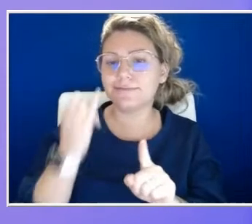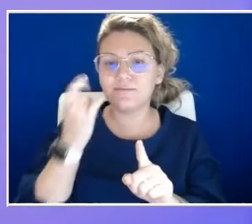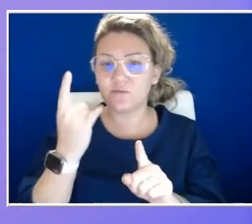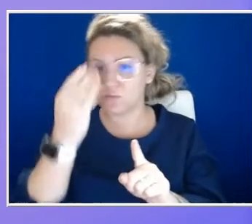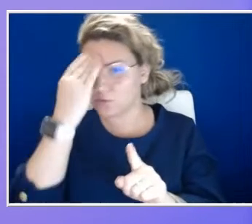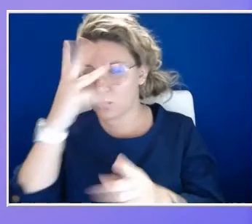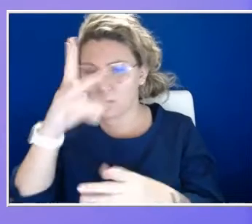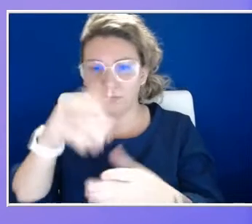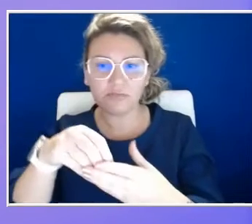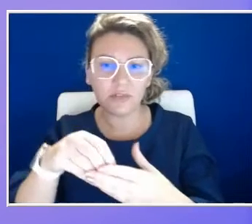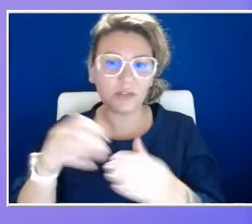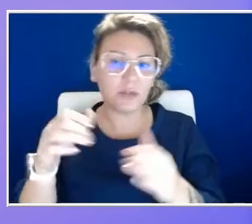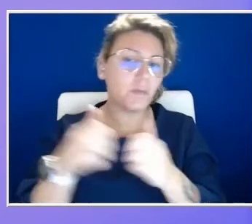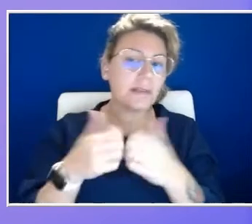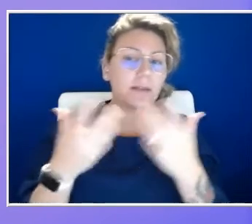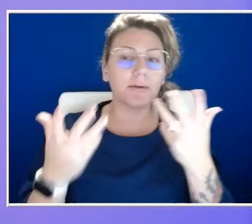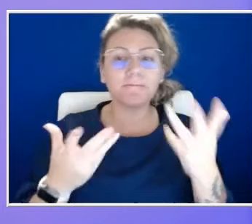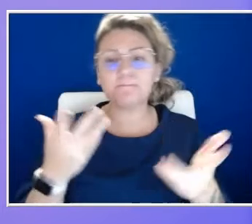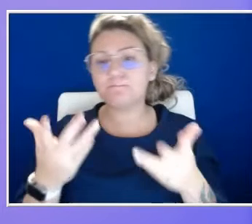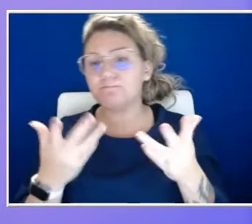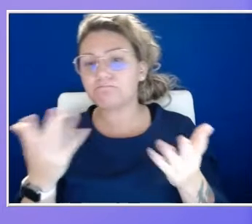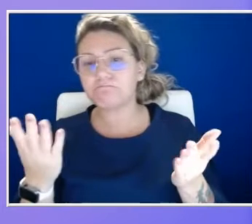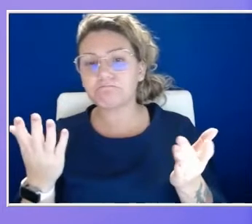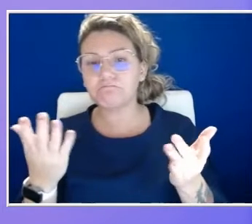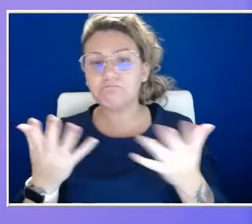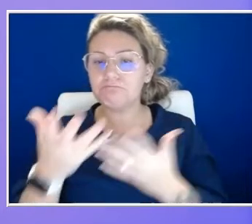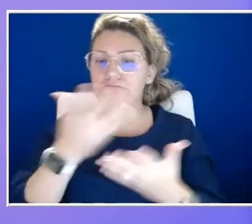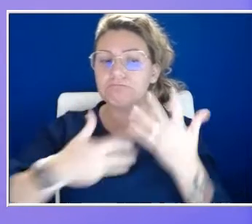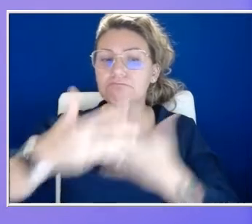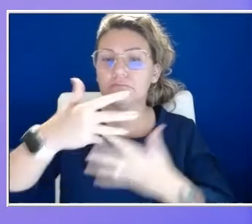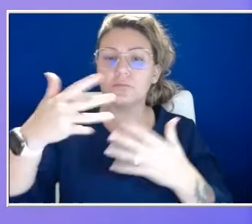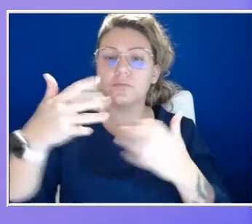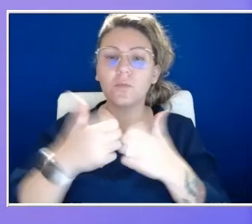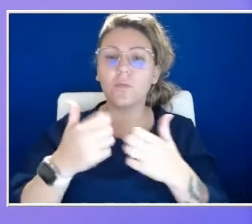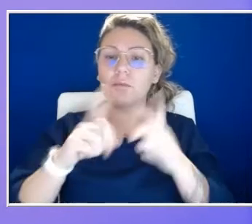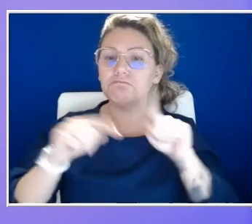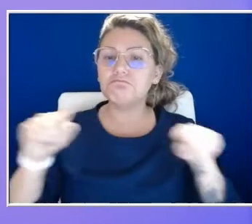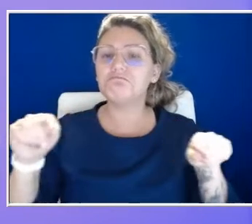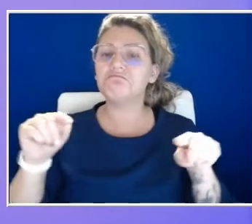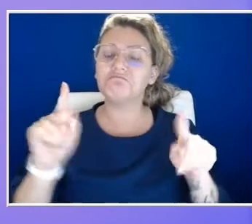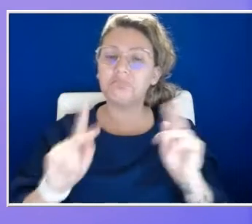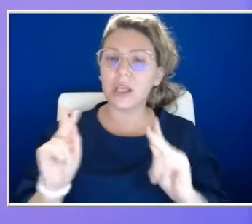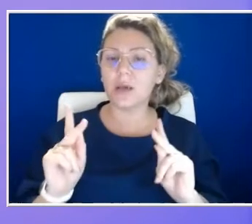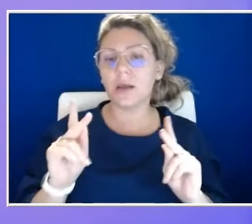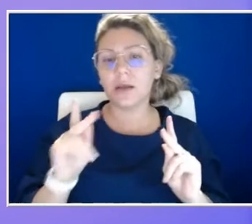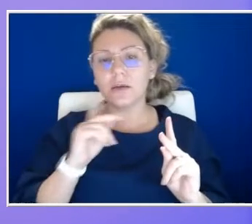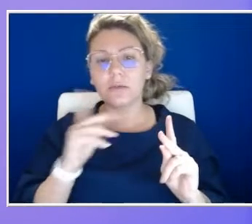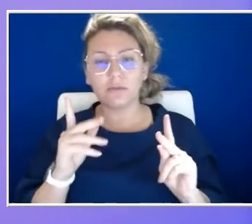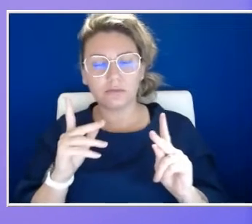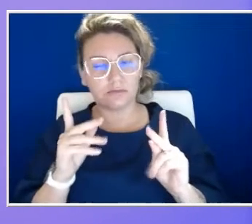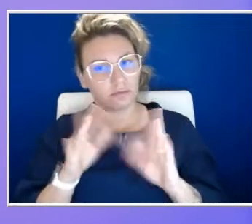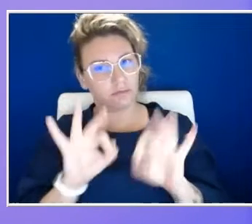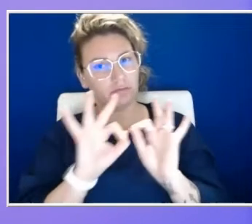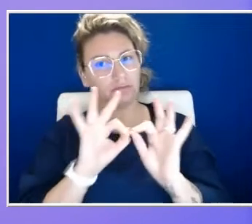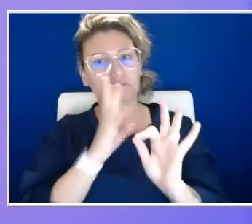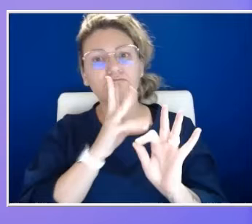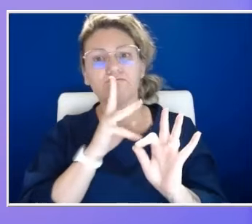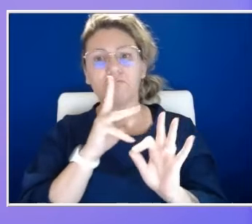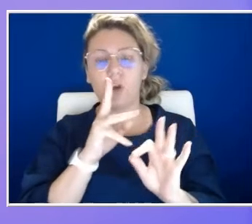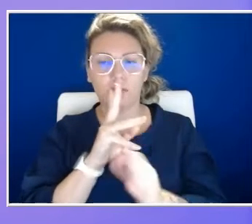engaging with interactions with different people, it is important to talk to a doctor about getting